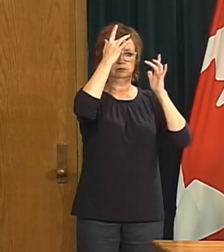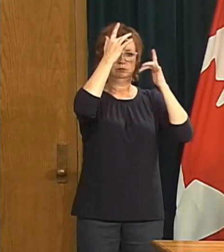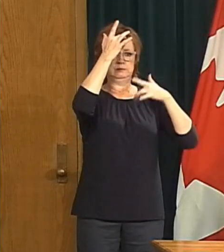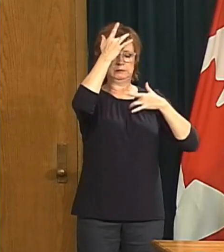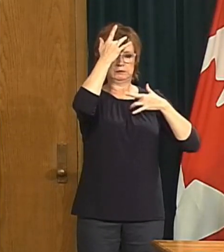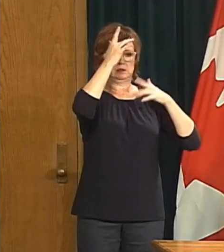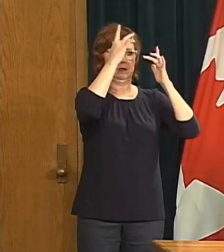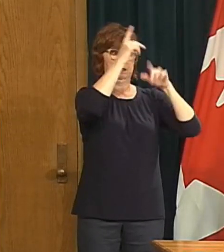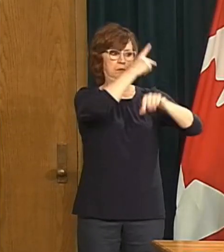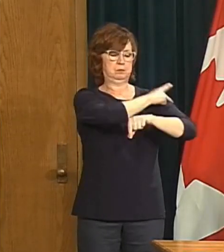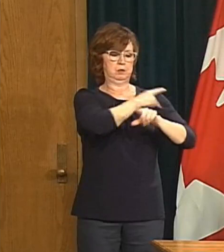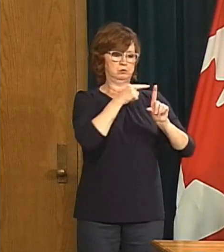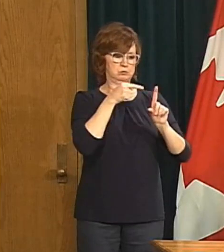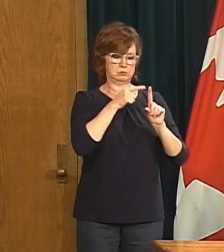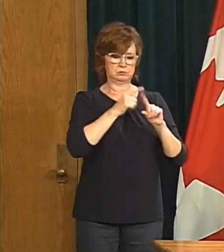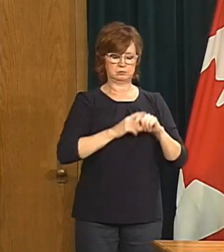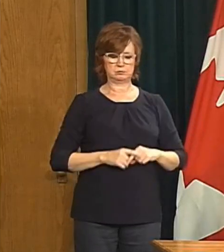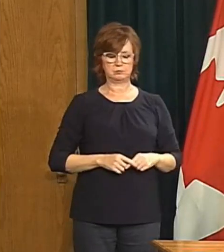had been